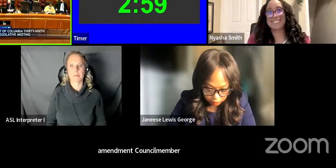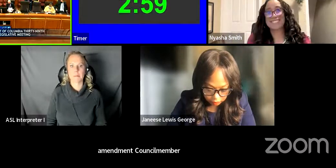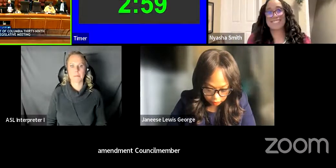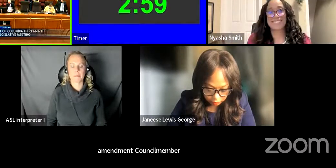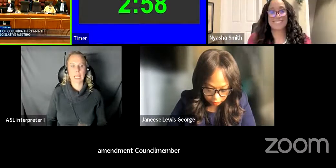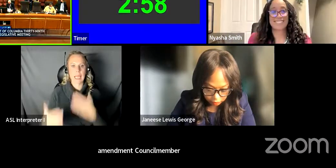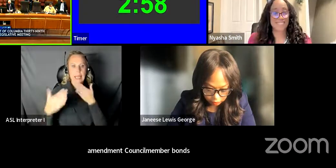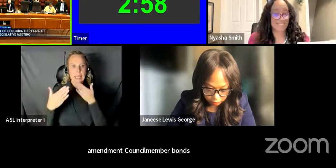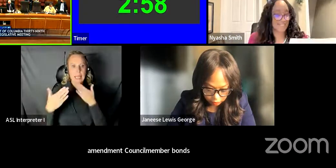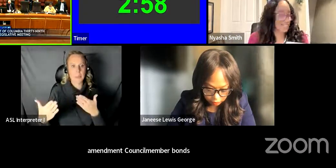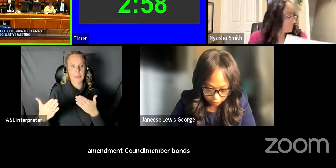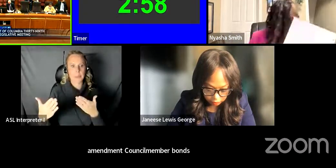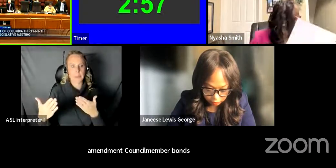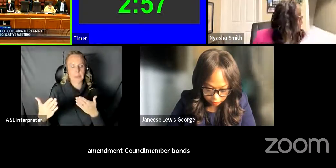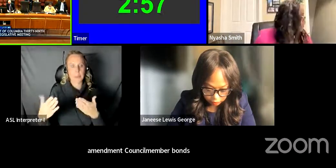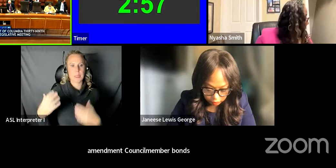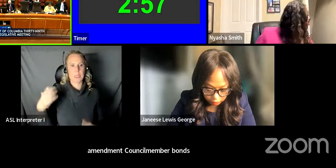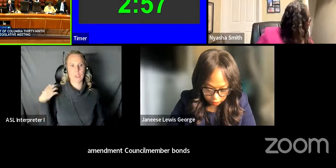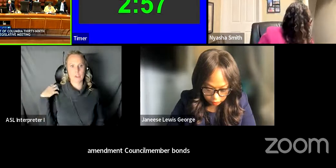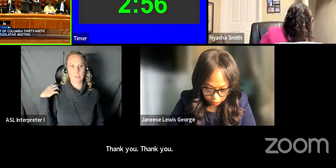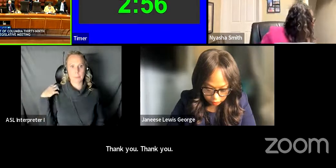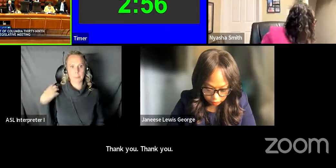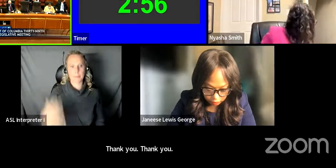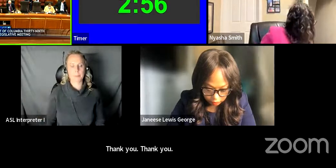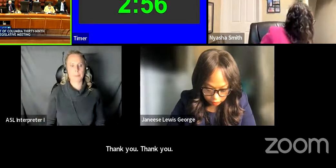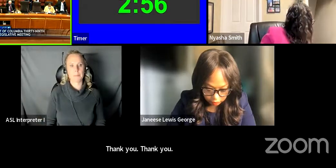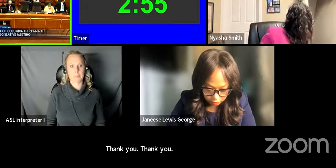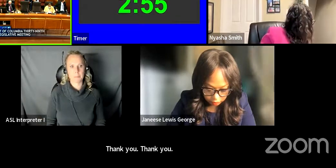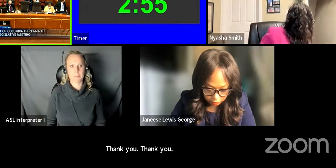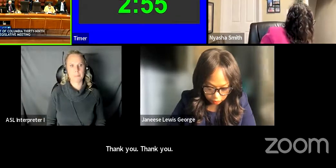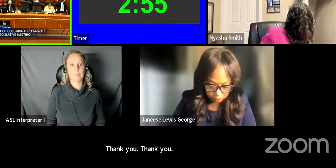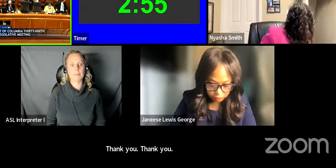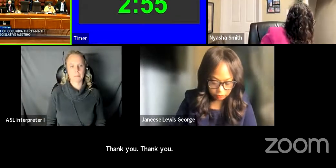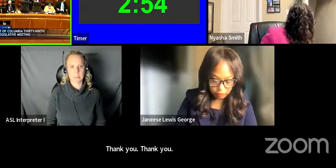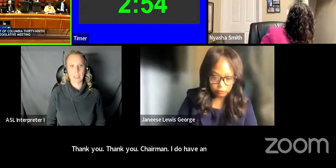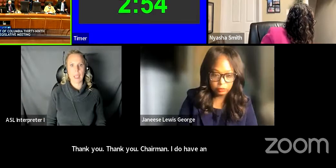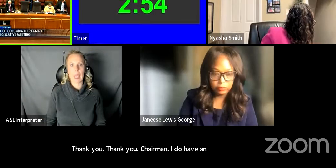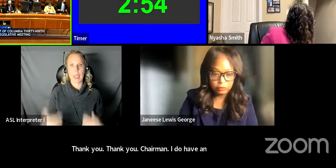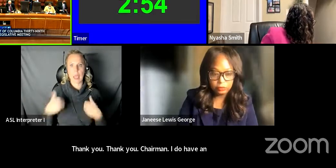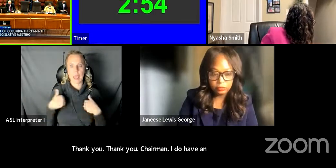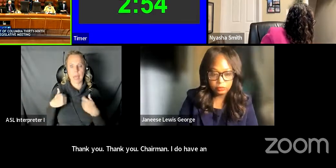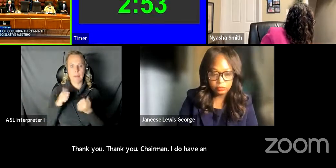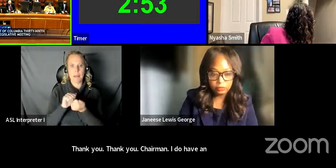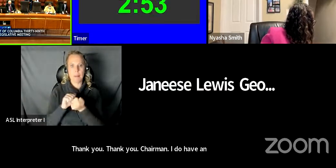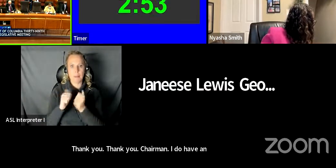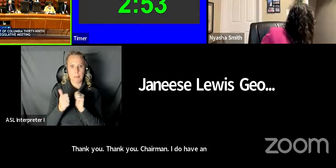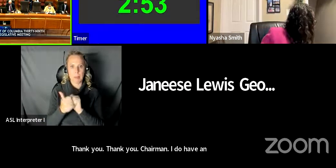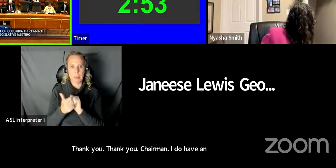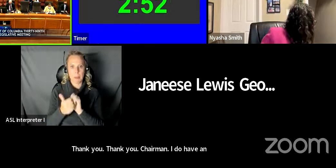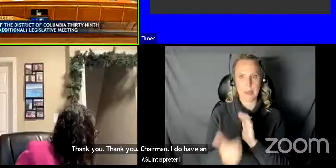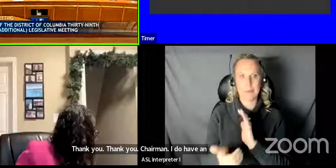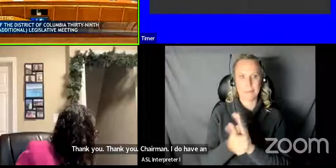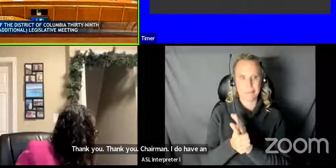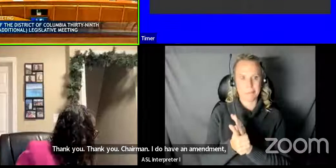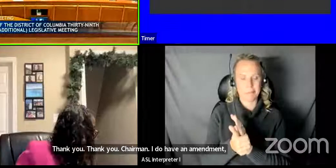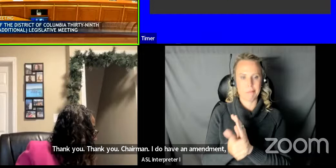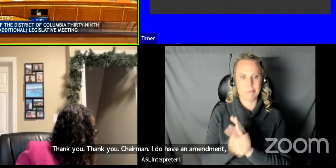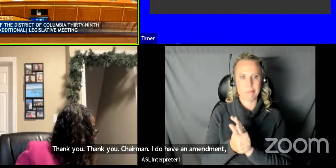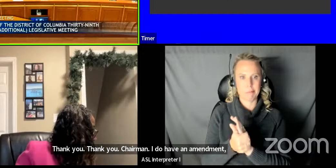Thank you. Thank you, Chairman. I do have an amendment, and the amendment really